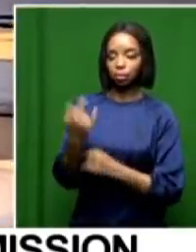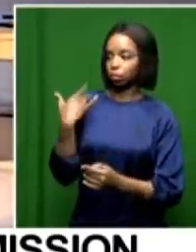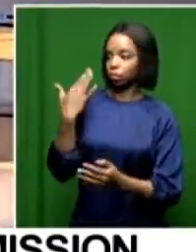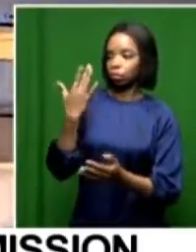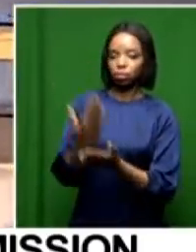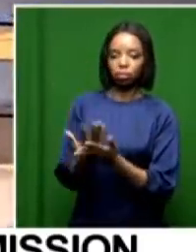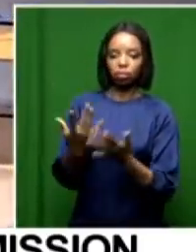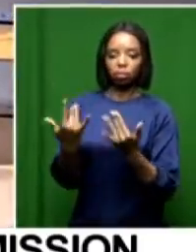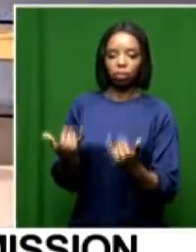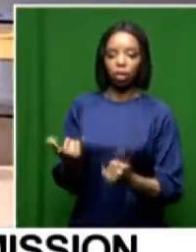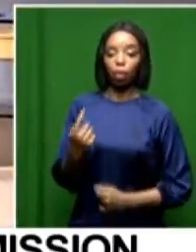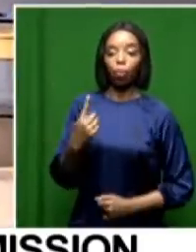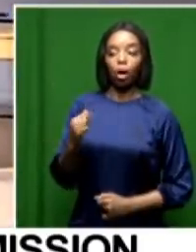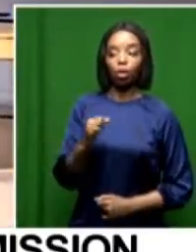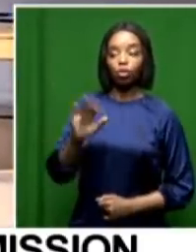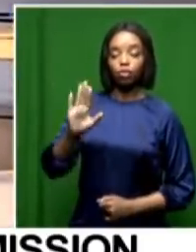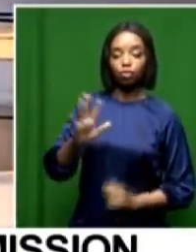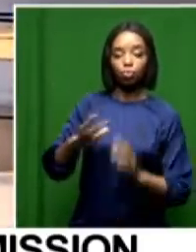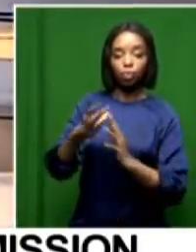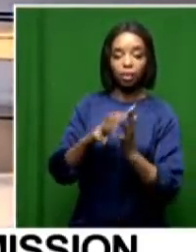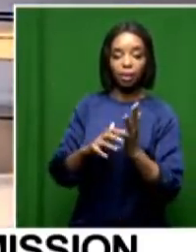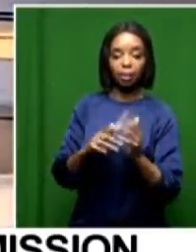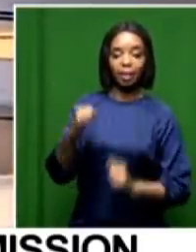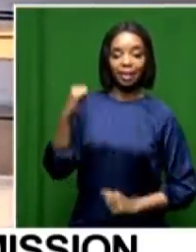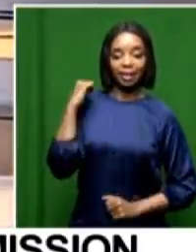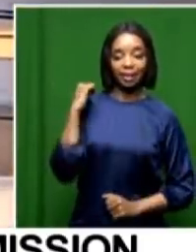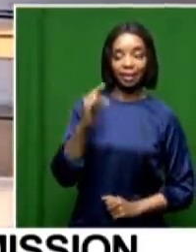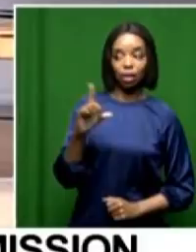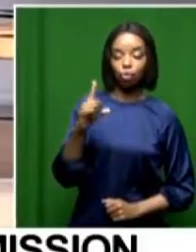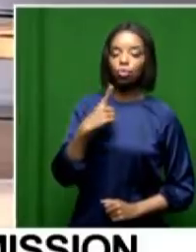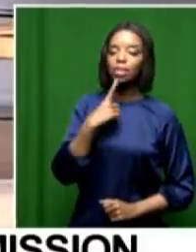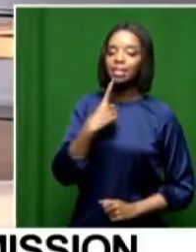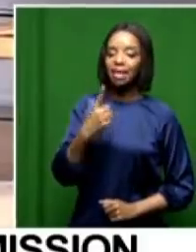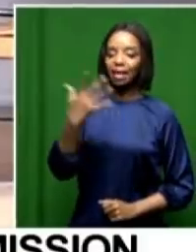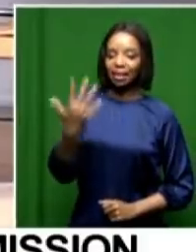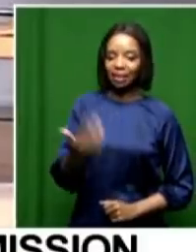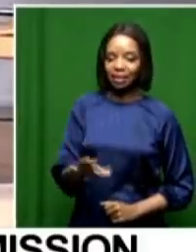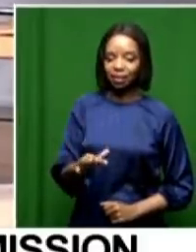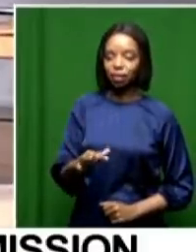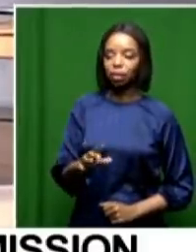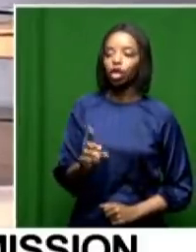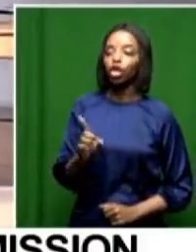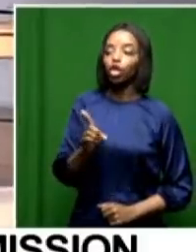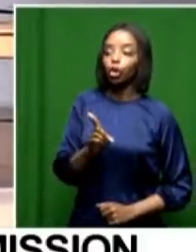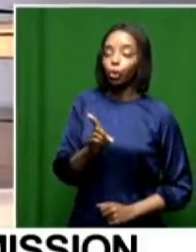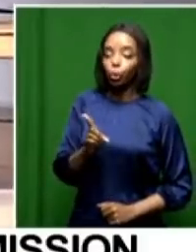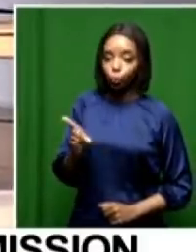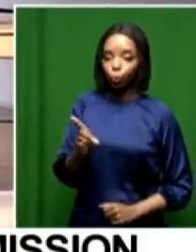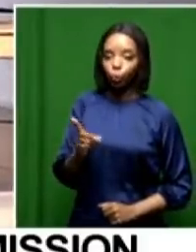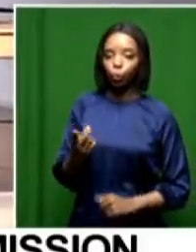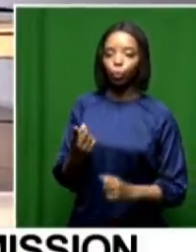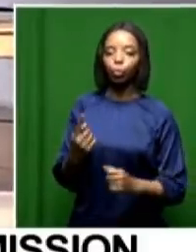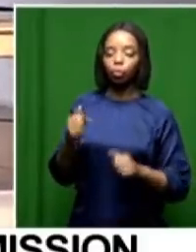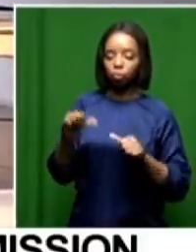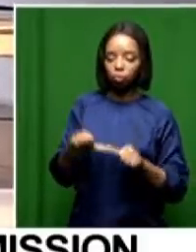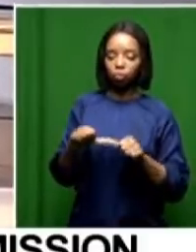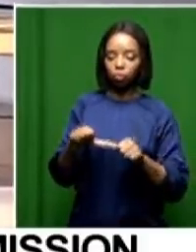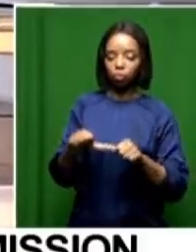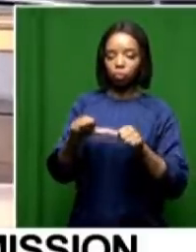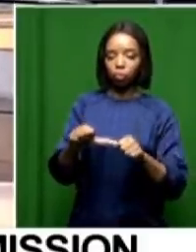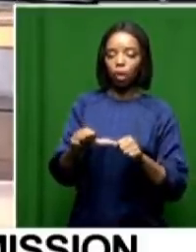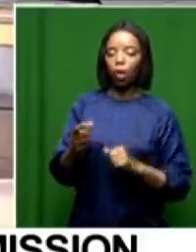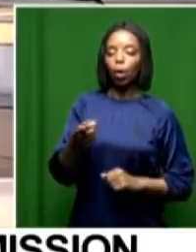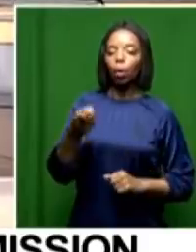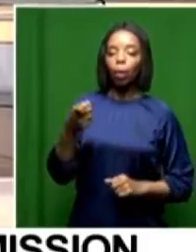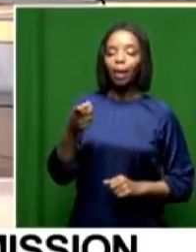your statements that came out yesterday is that you basically say that you are vindicated as constantly calling Glencore